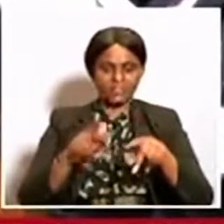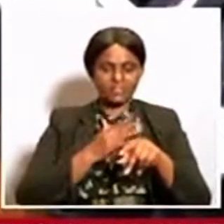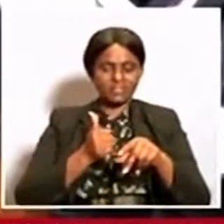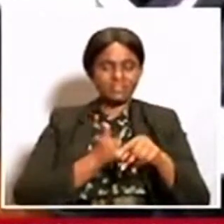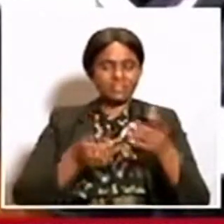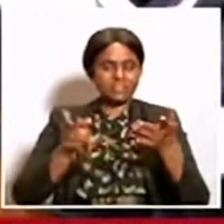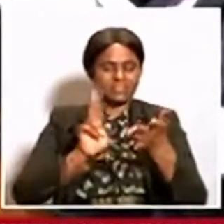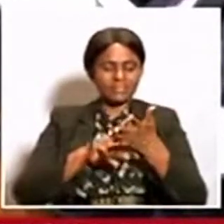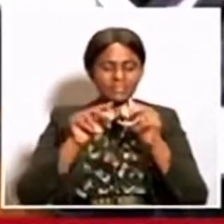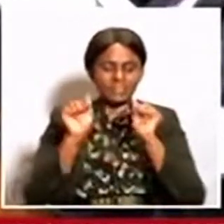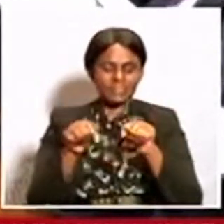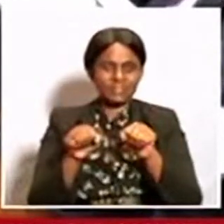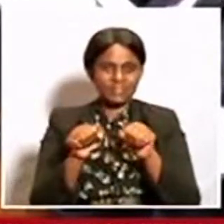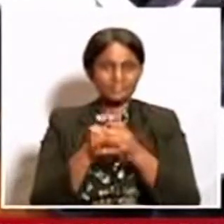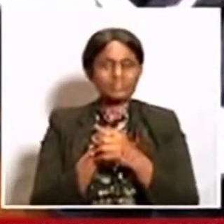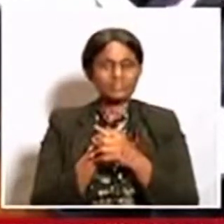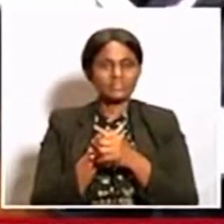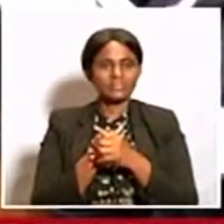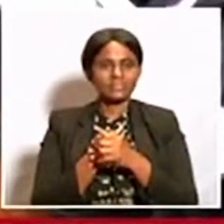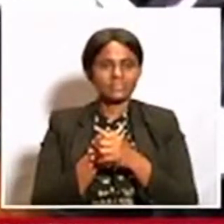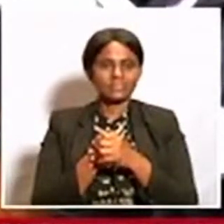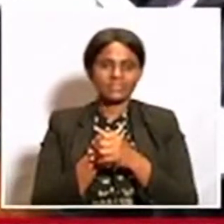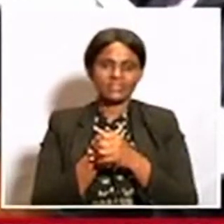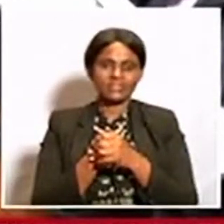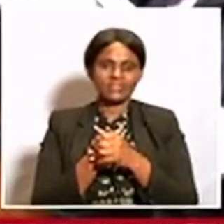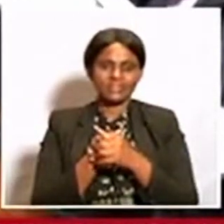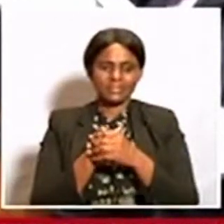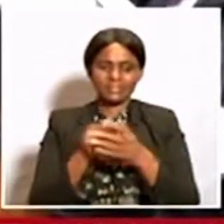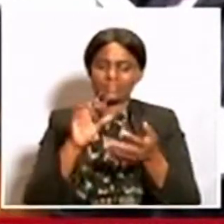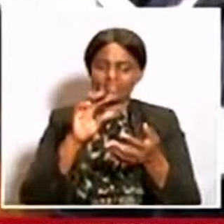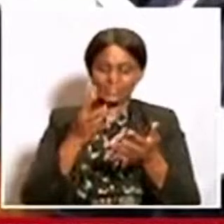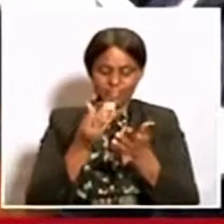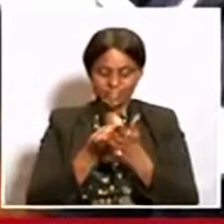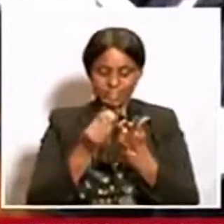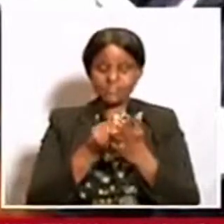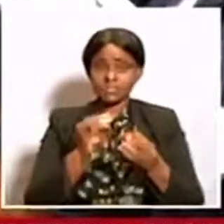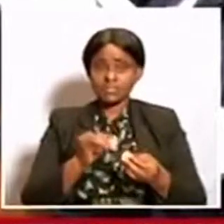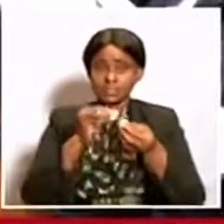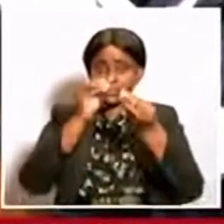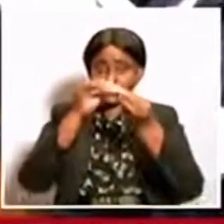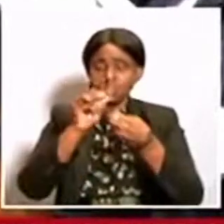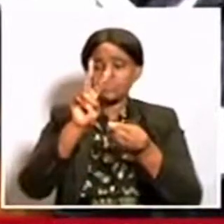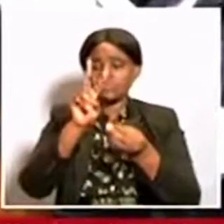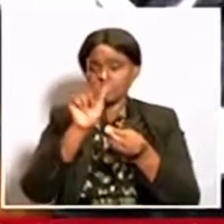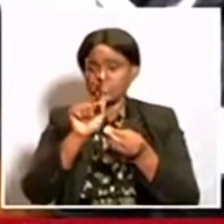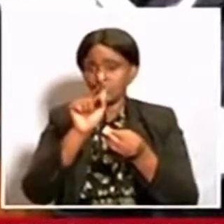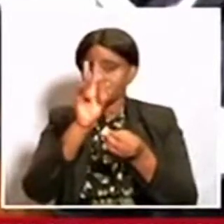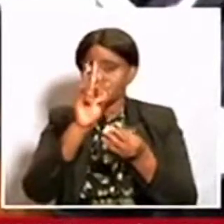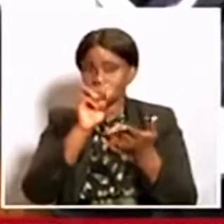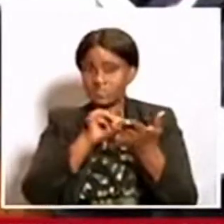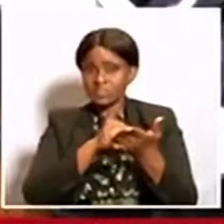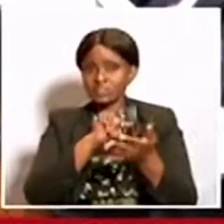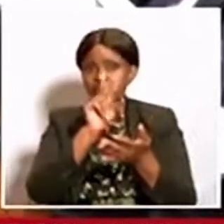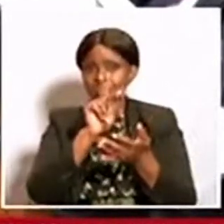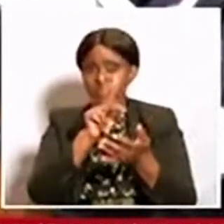repeat. Okay. The total unspent funds is 2.6 million kwacha.